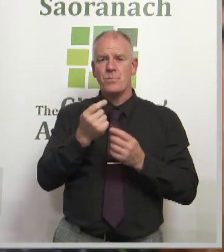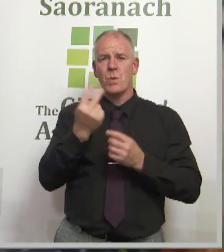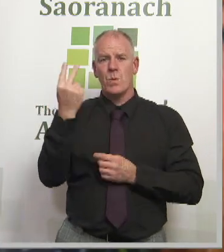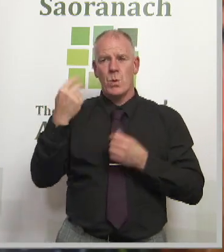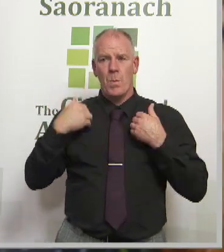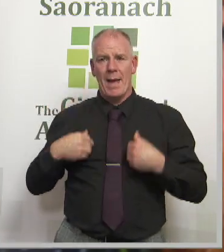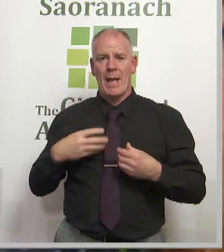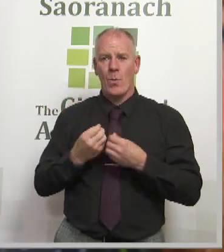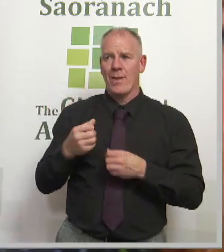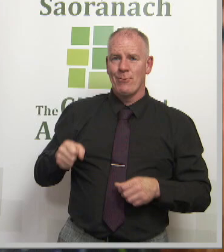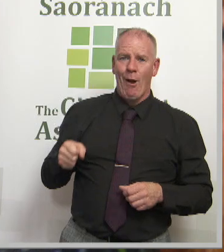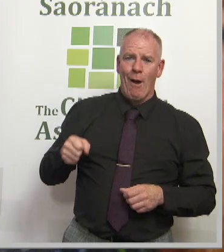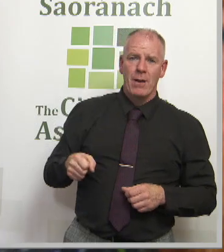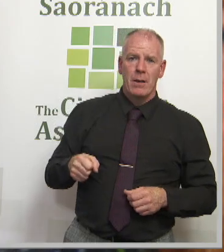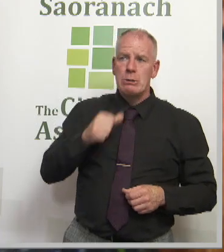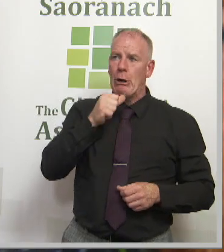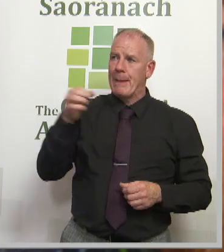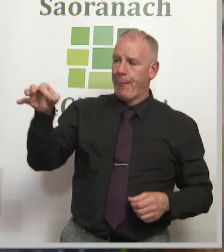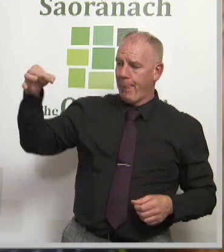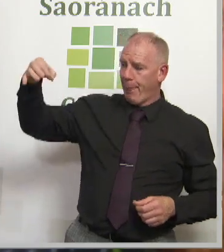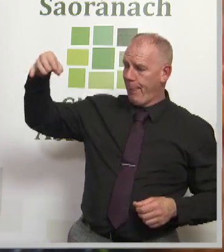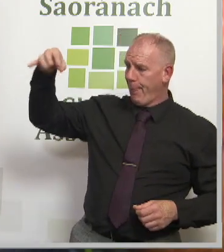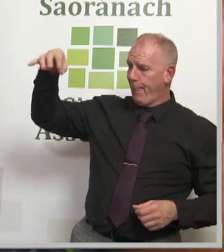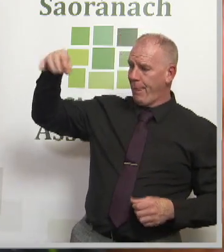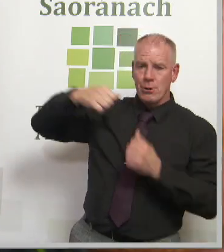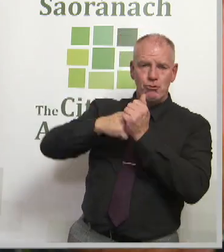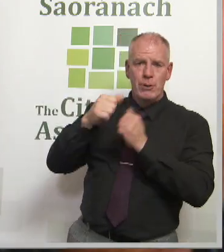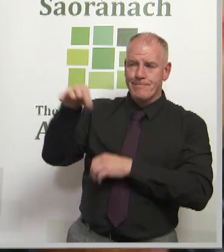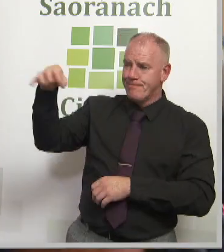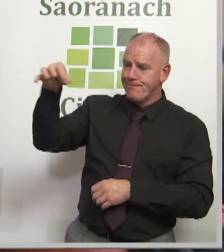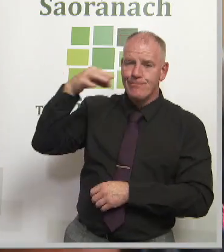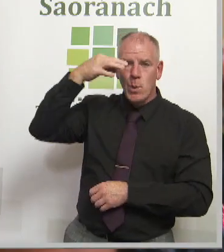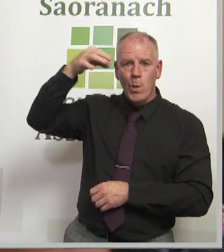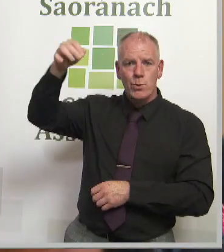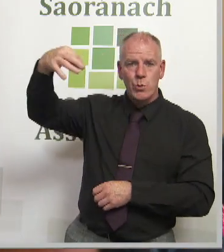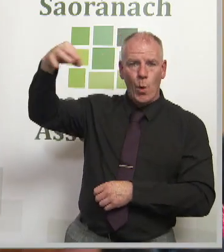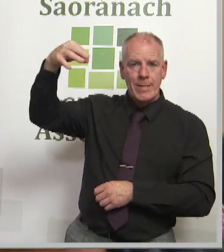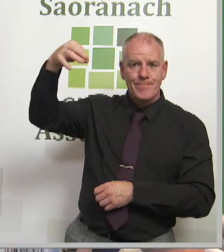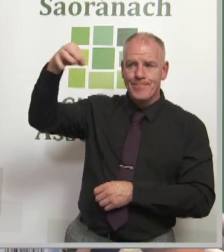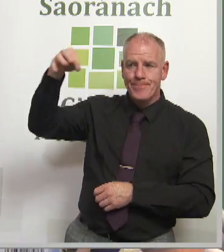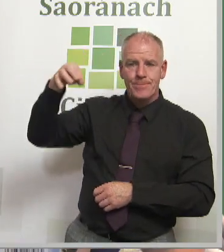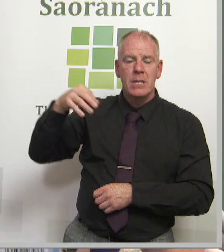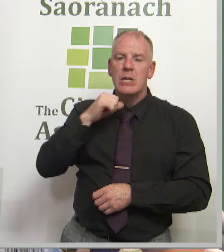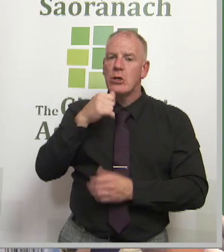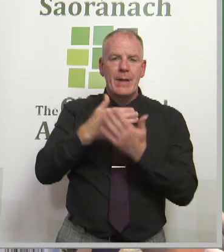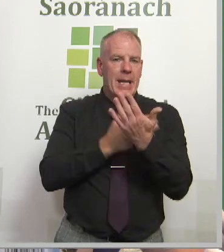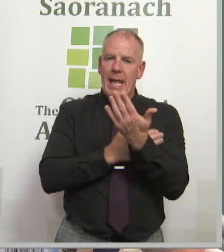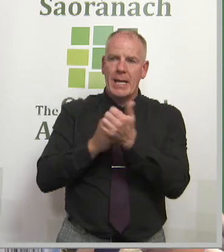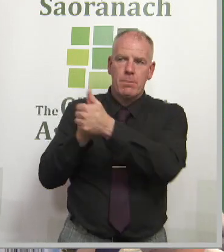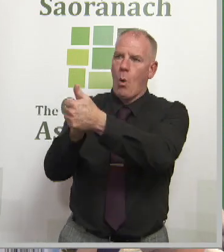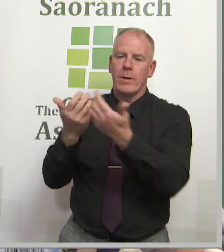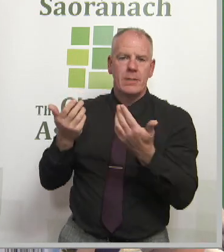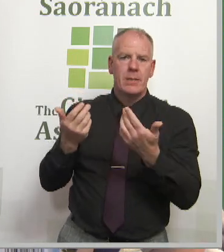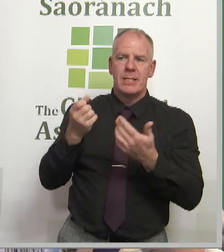dog, basically. You know, there's nothing. There's no structure at all. And so it doesn't have legal standing. It doesn't